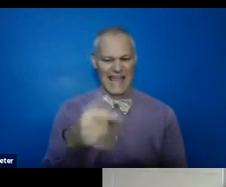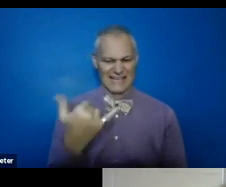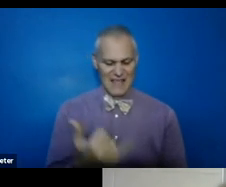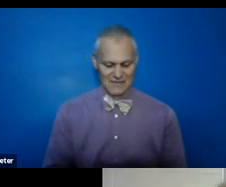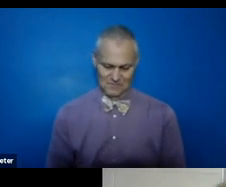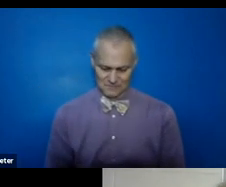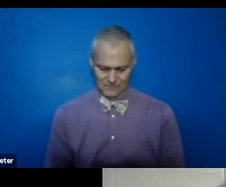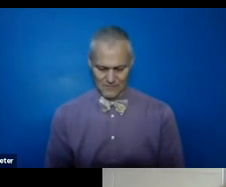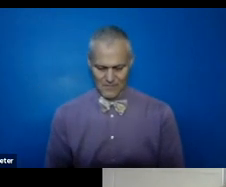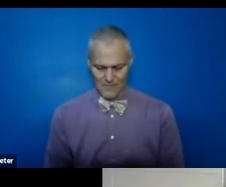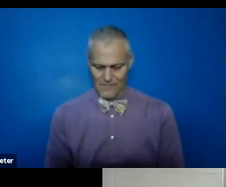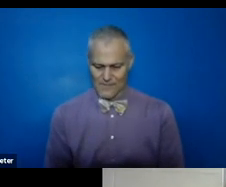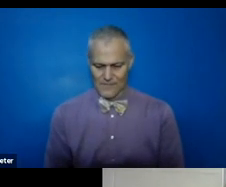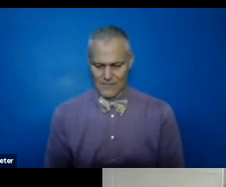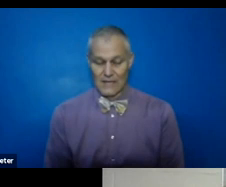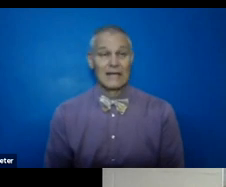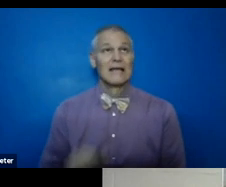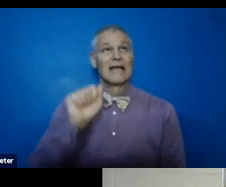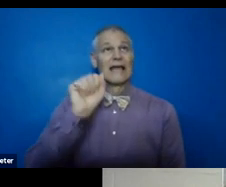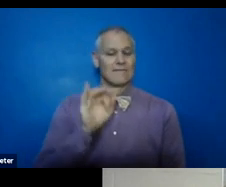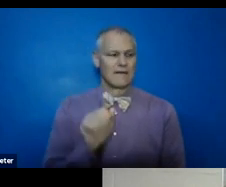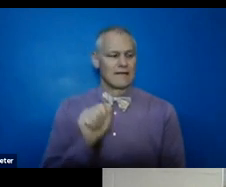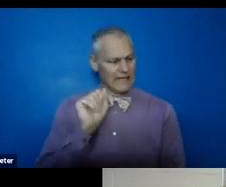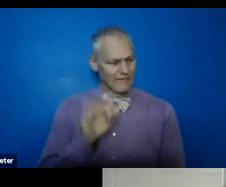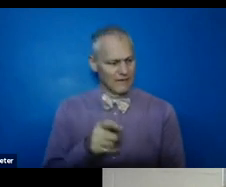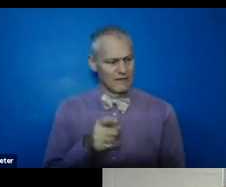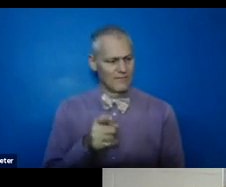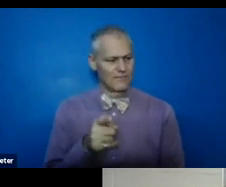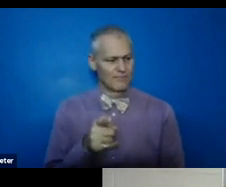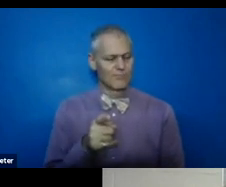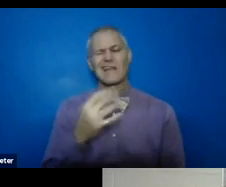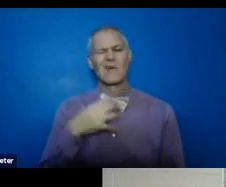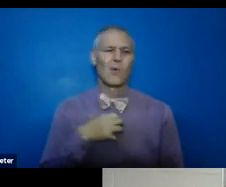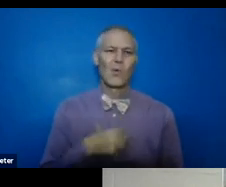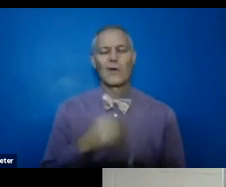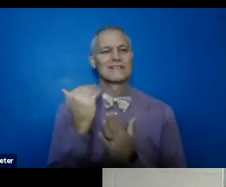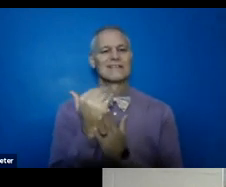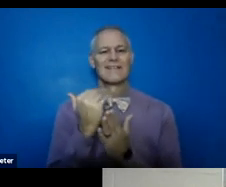If you, what kind of wish list of